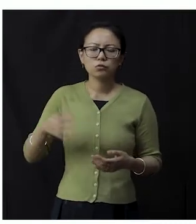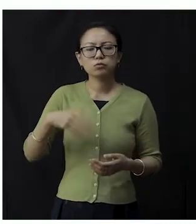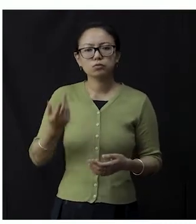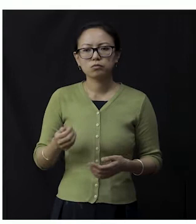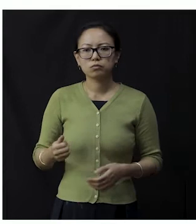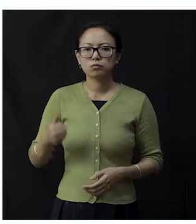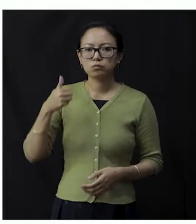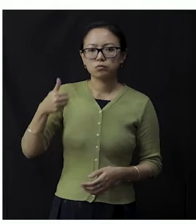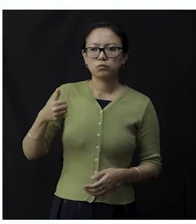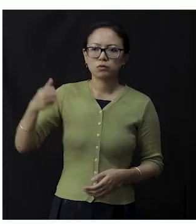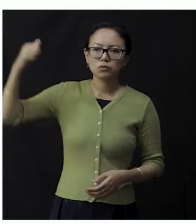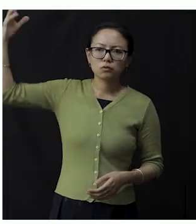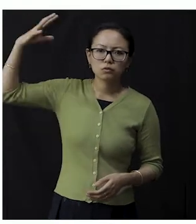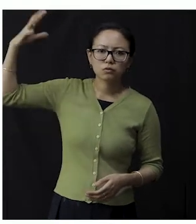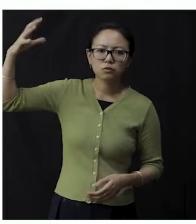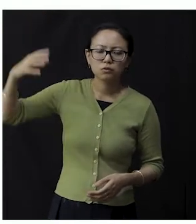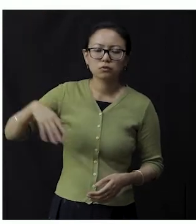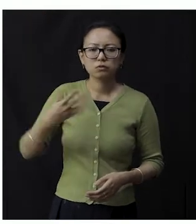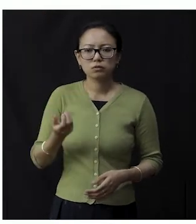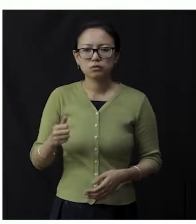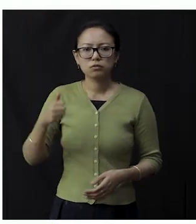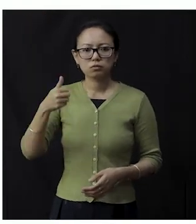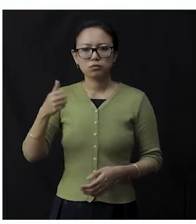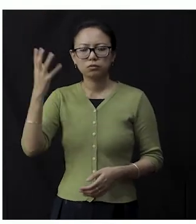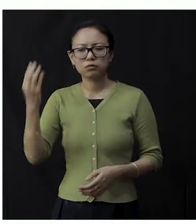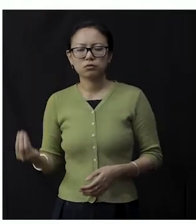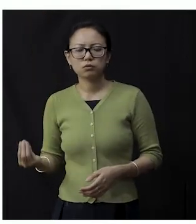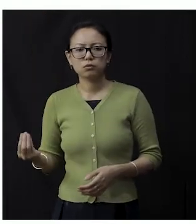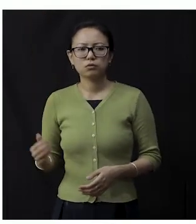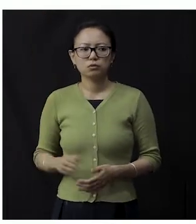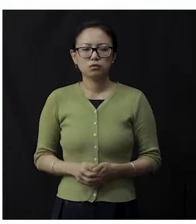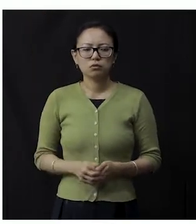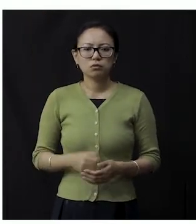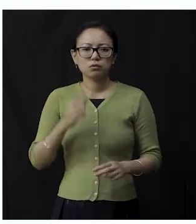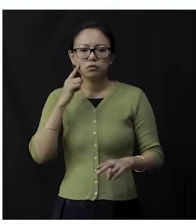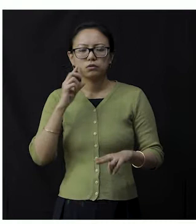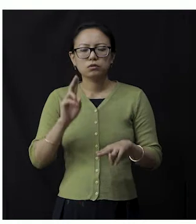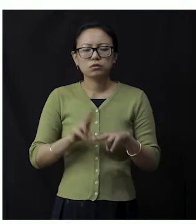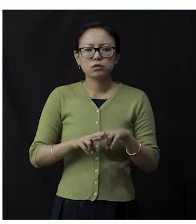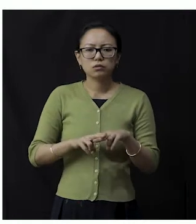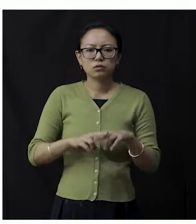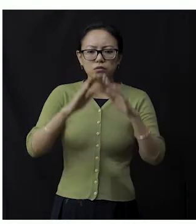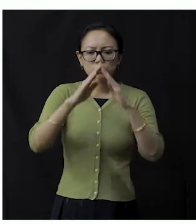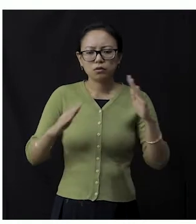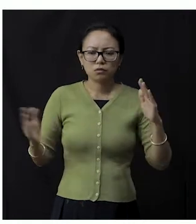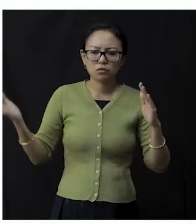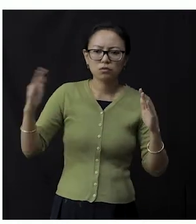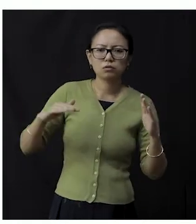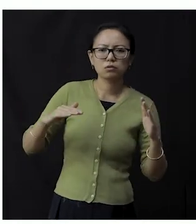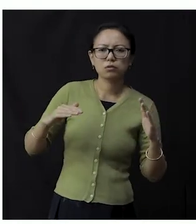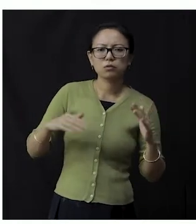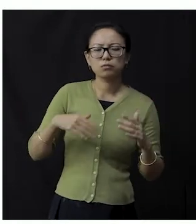a class, if you want to enter somebody's house, you want to ask a pencil, you want to borrow something,